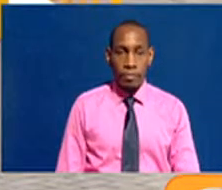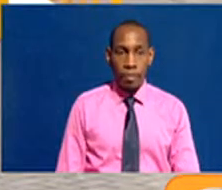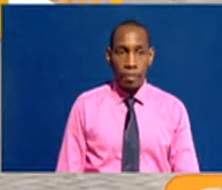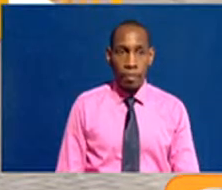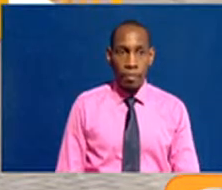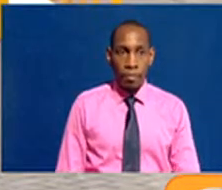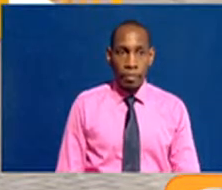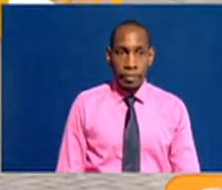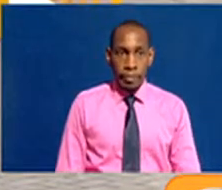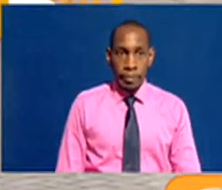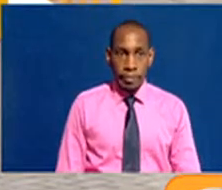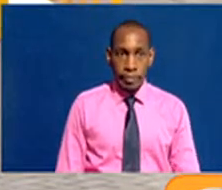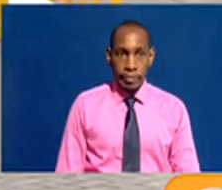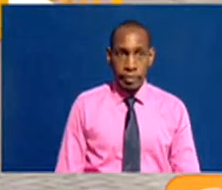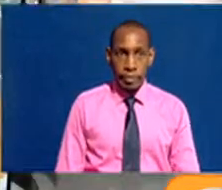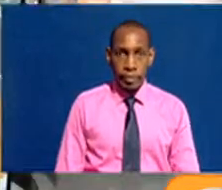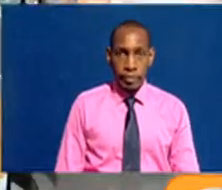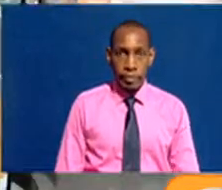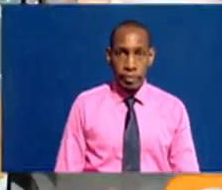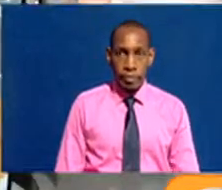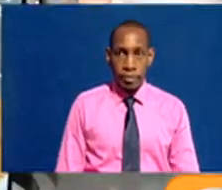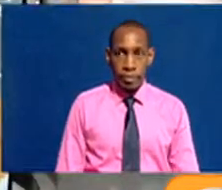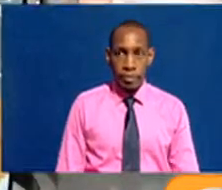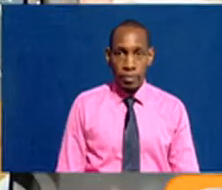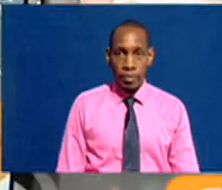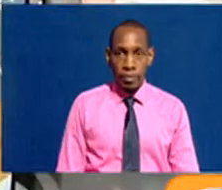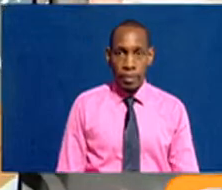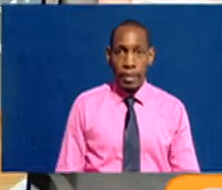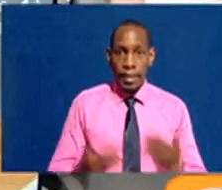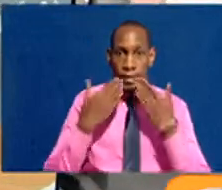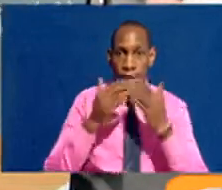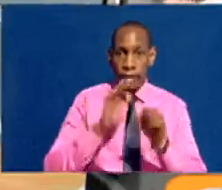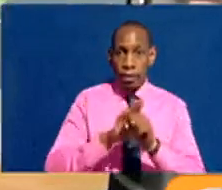Kwale County. All right. Thank you so much, Francis Mtalaki.